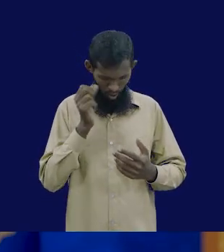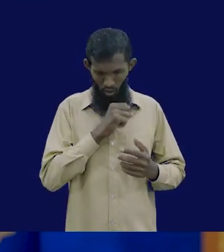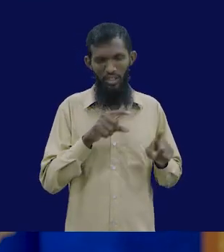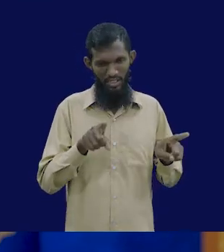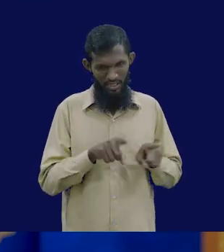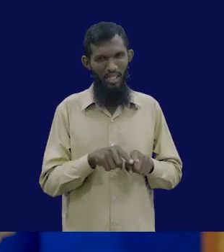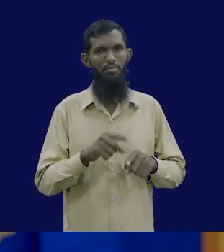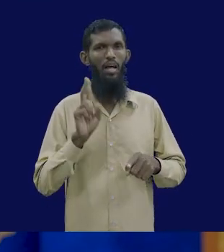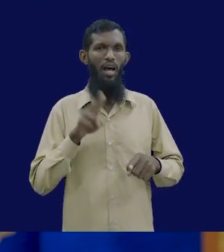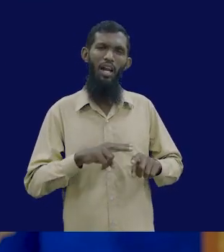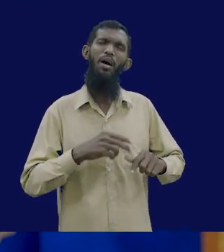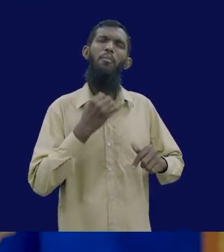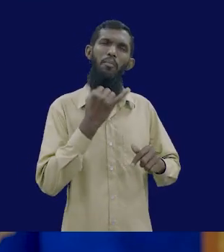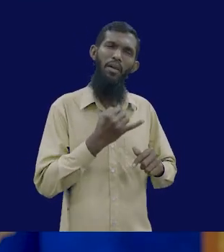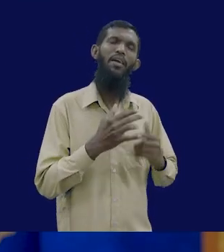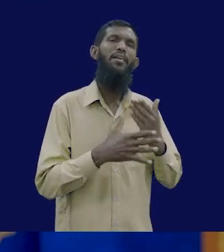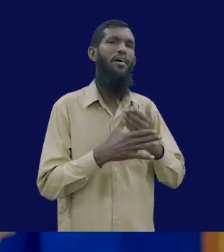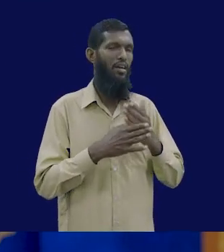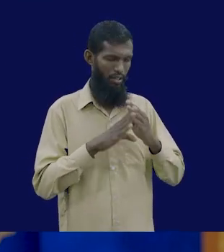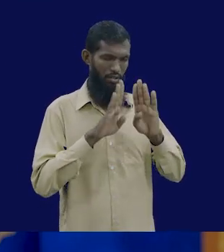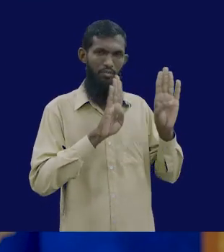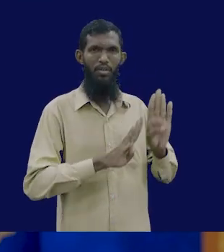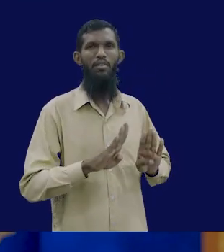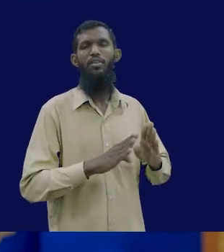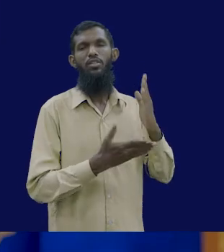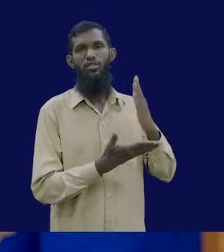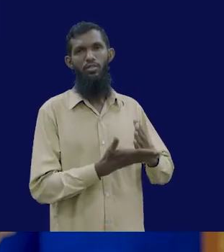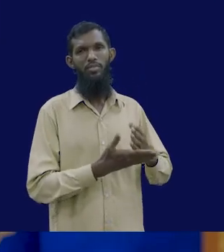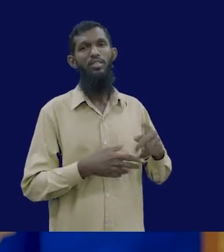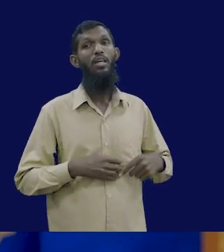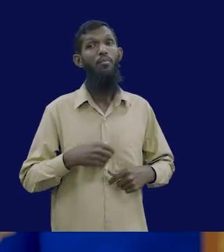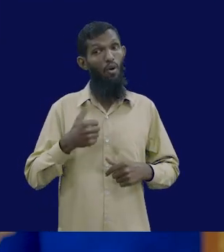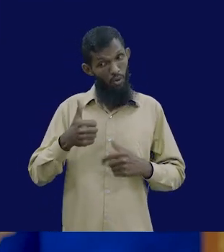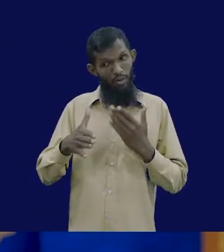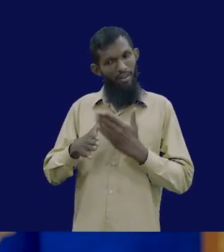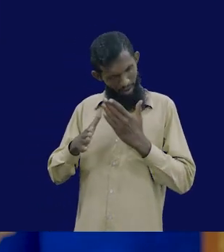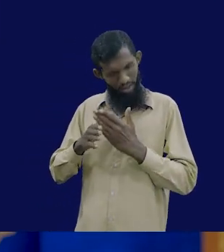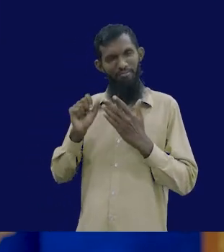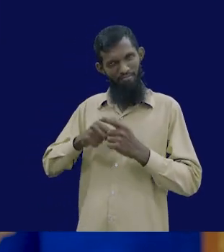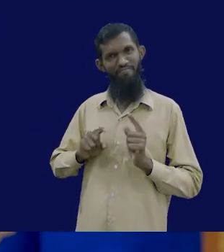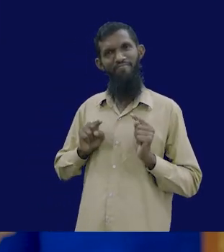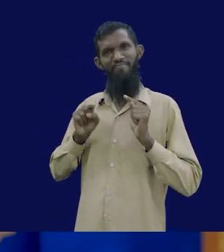the time that we are fasting. And we must continue to engage